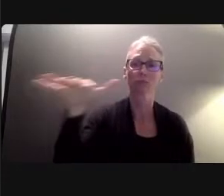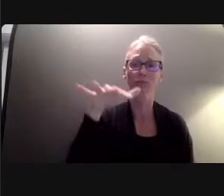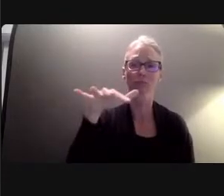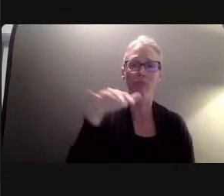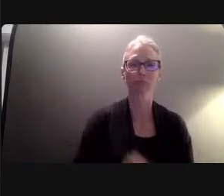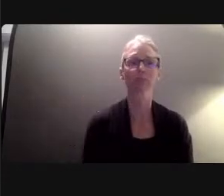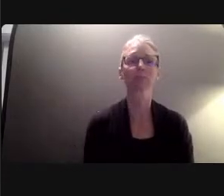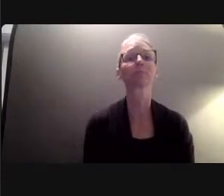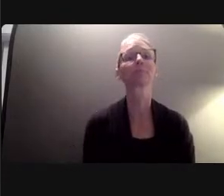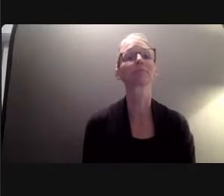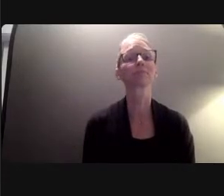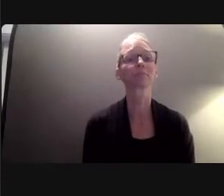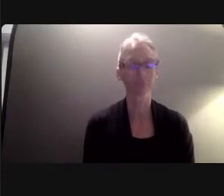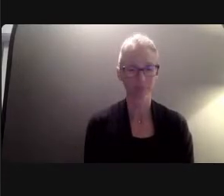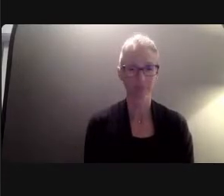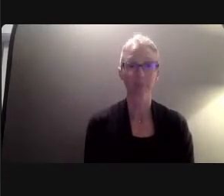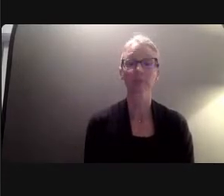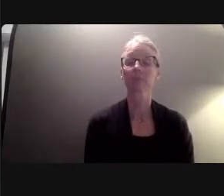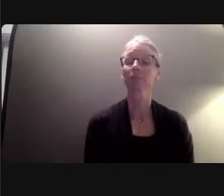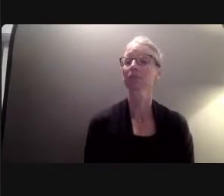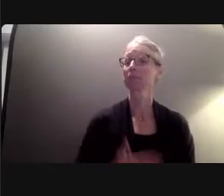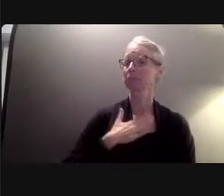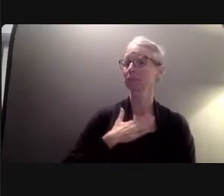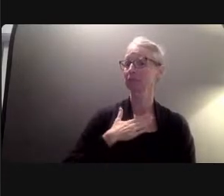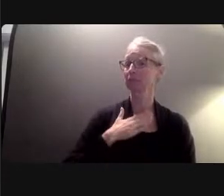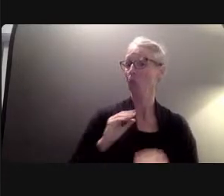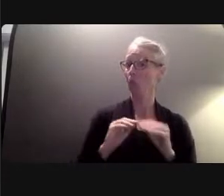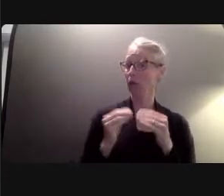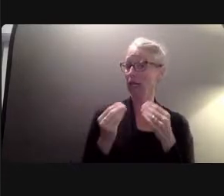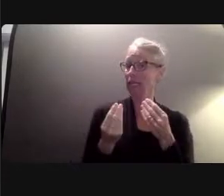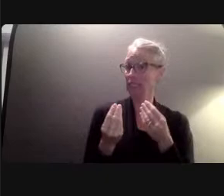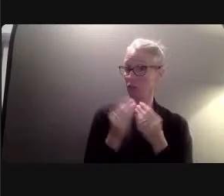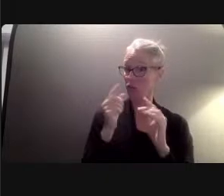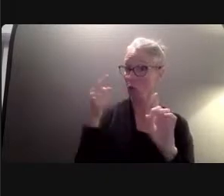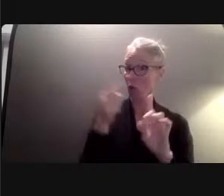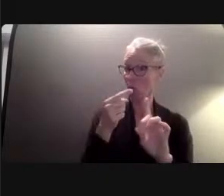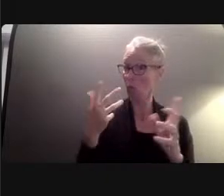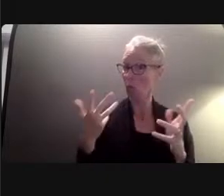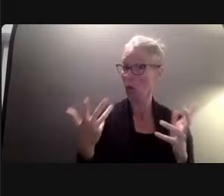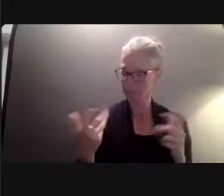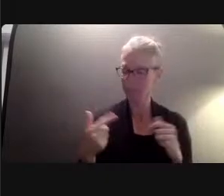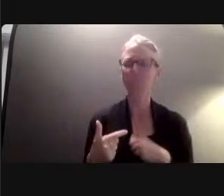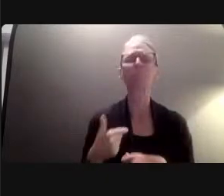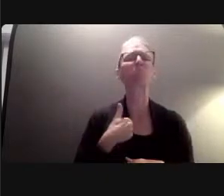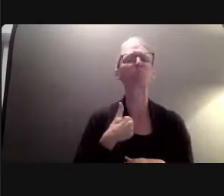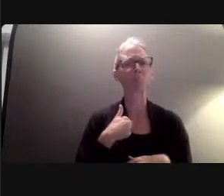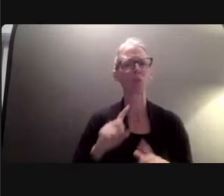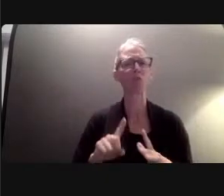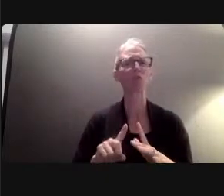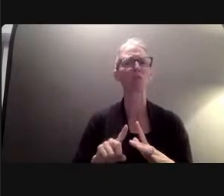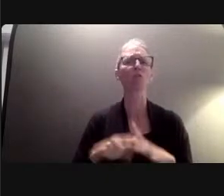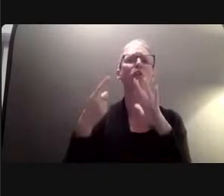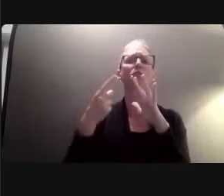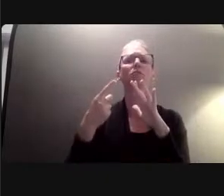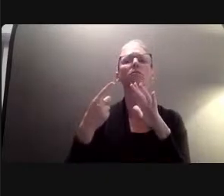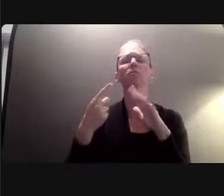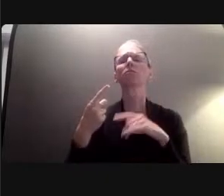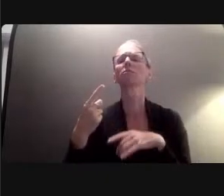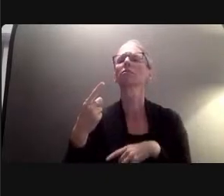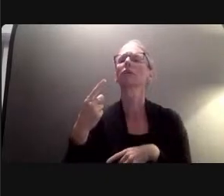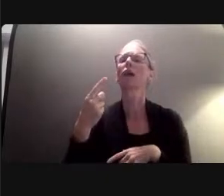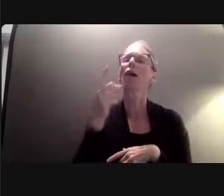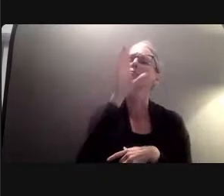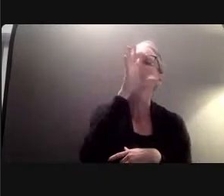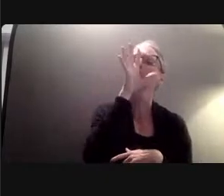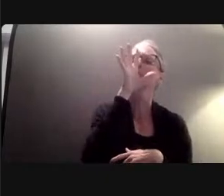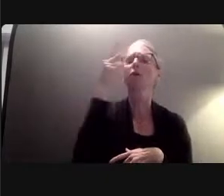Some of our goals, my goals, when I first started becoming a content creator, like I said, I learned about a